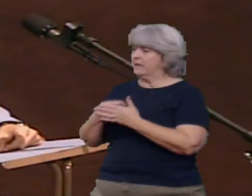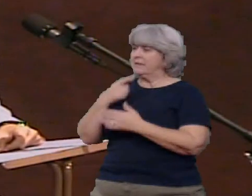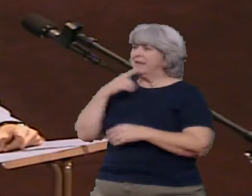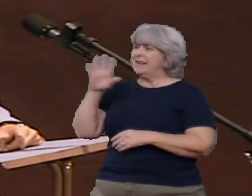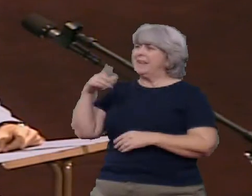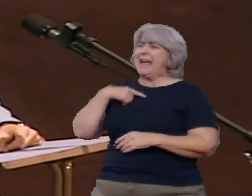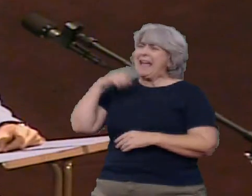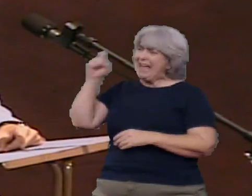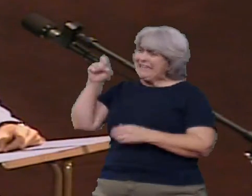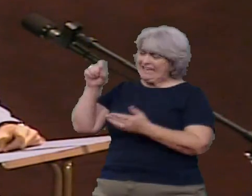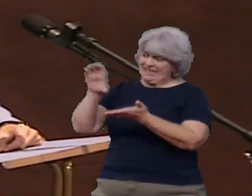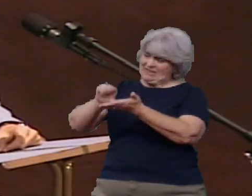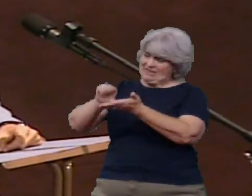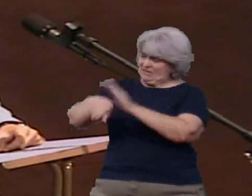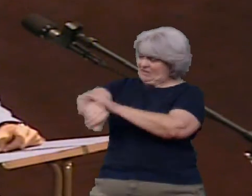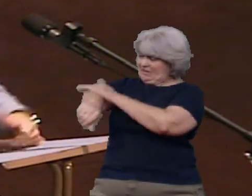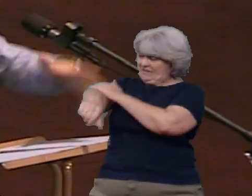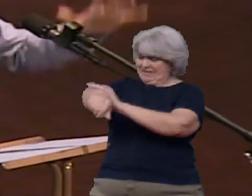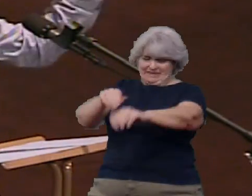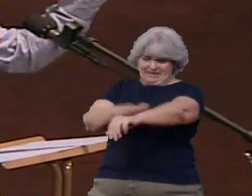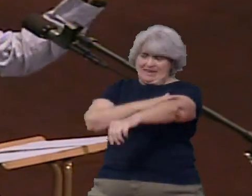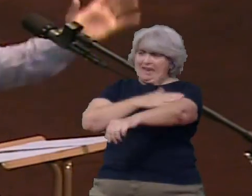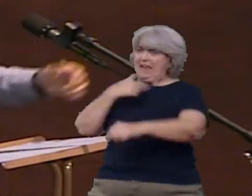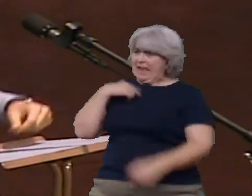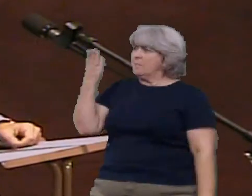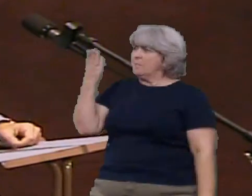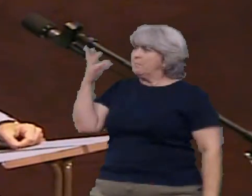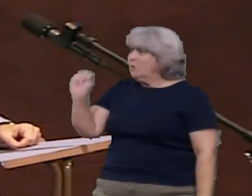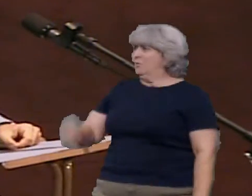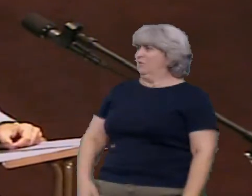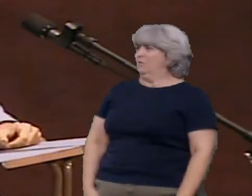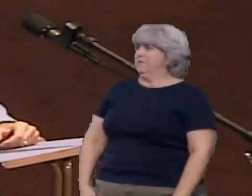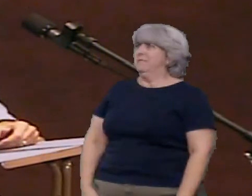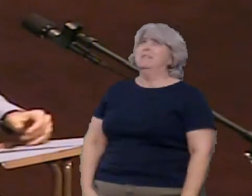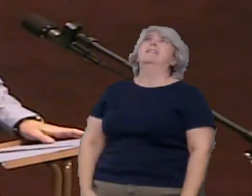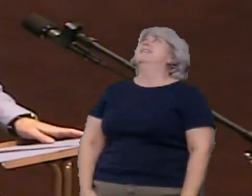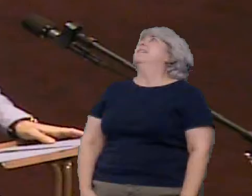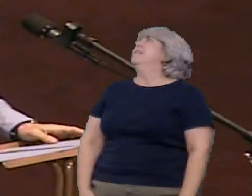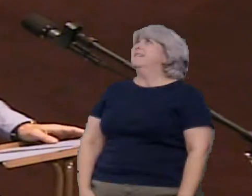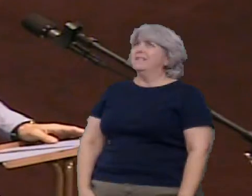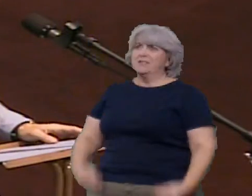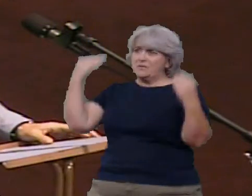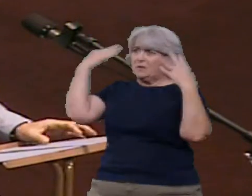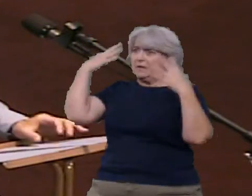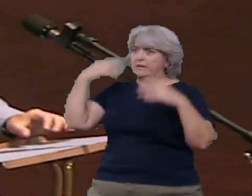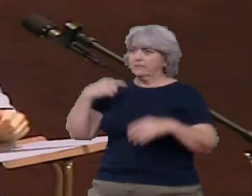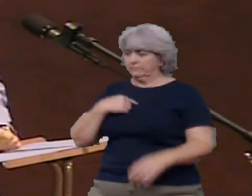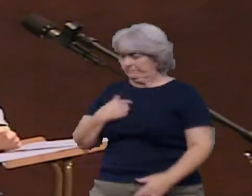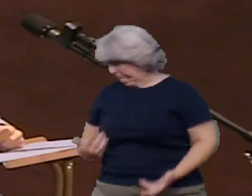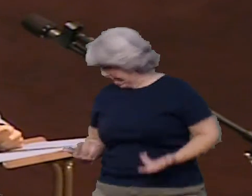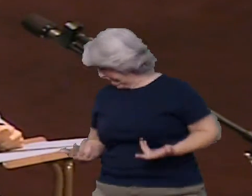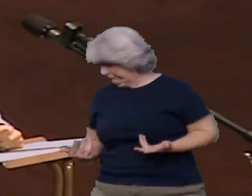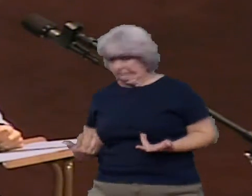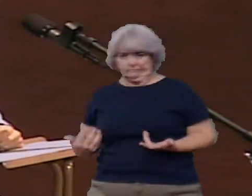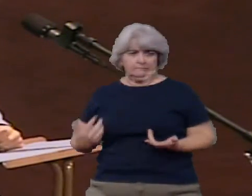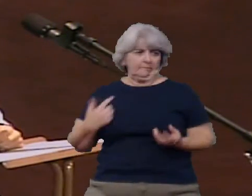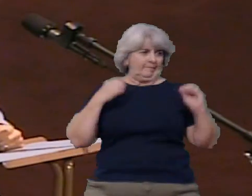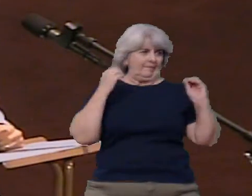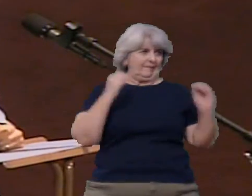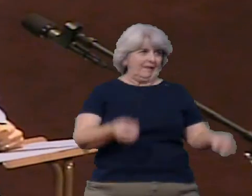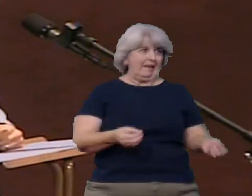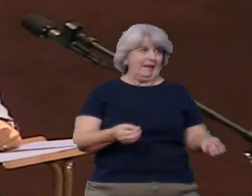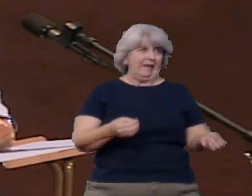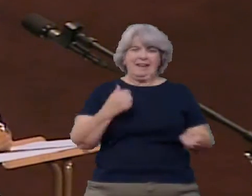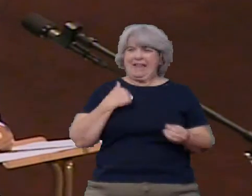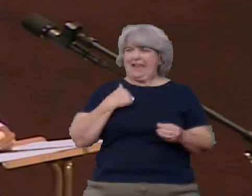some sunscreen. I'm getting fried out here. No, not a cloud in the sky. I said, well, I don't have any sunscreen on me. I don't usually carry a lot of